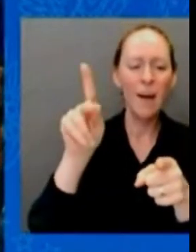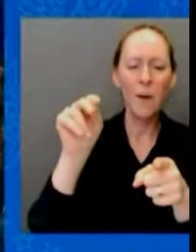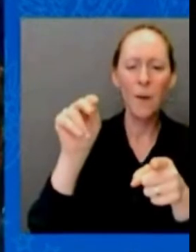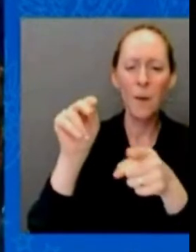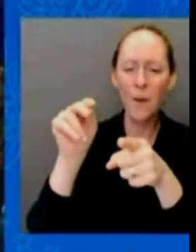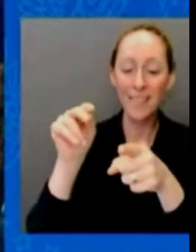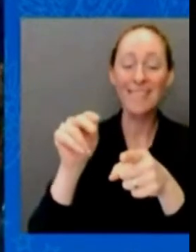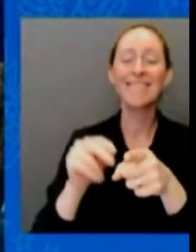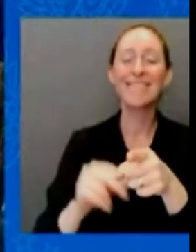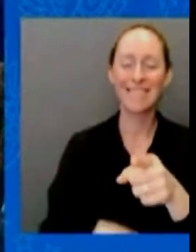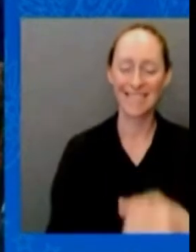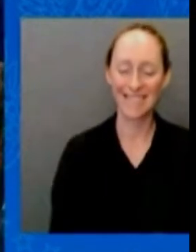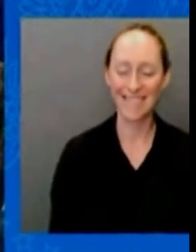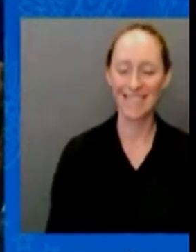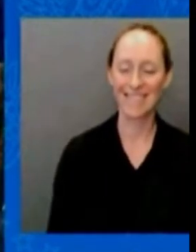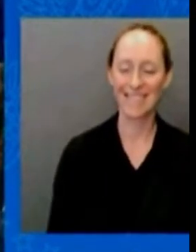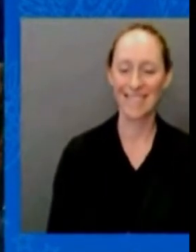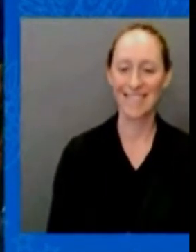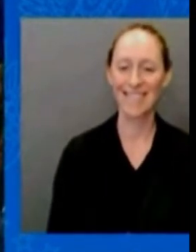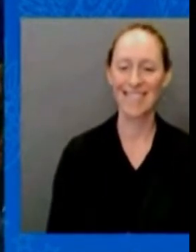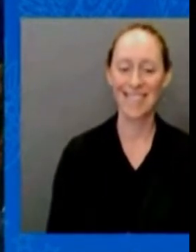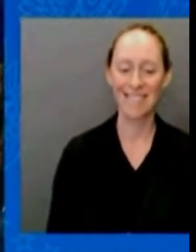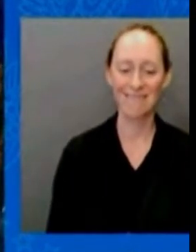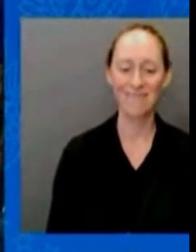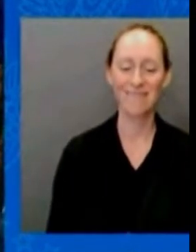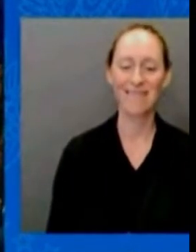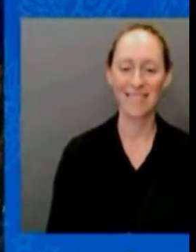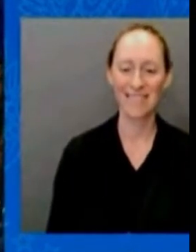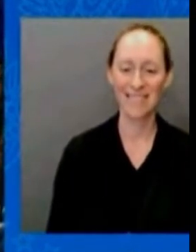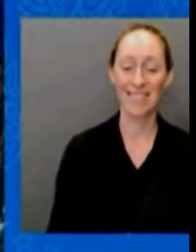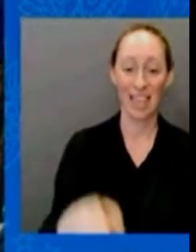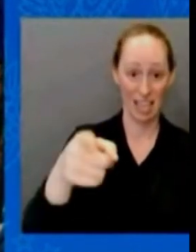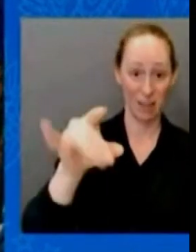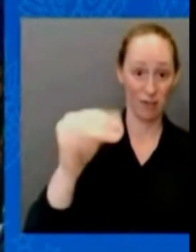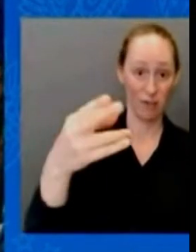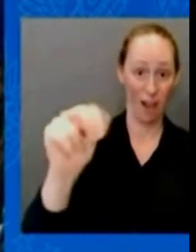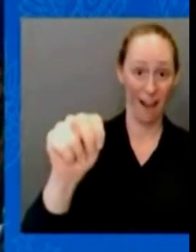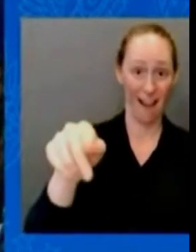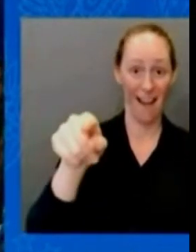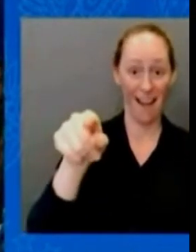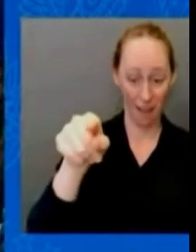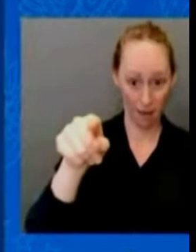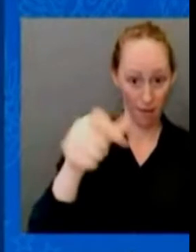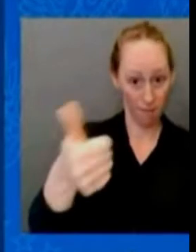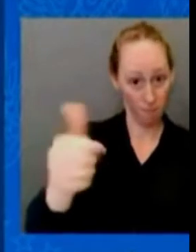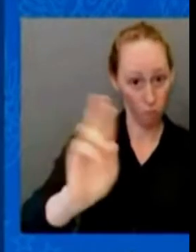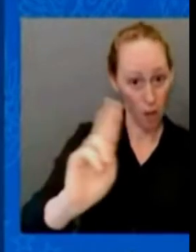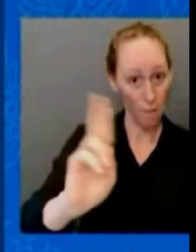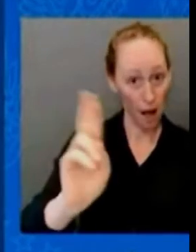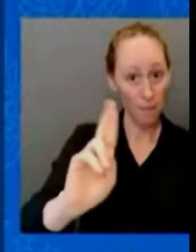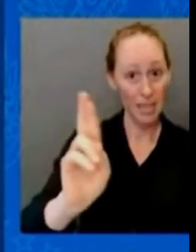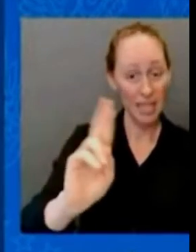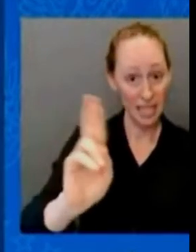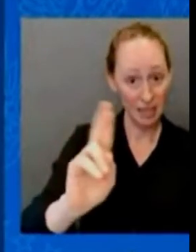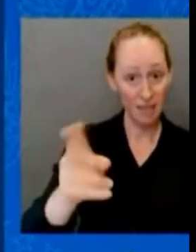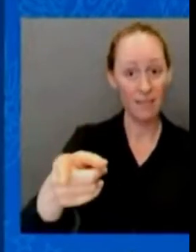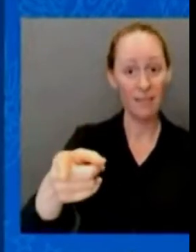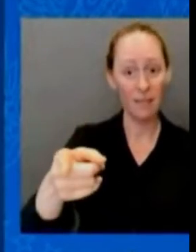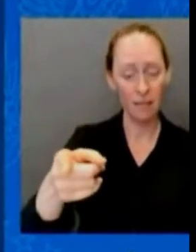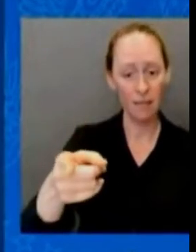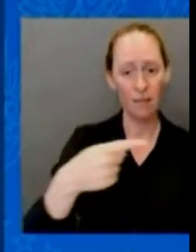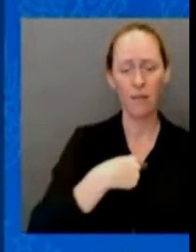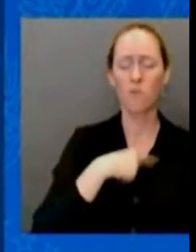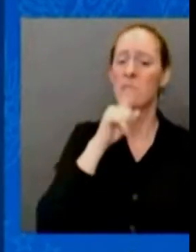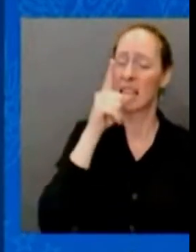John is a Republican, and I like him a lot. I like him a lot. John, when